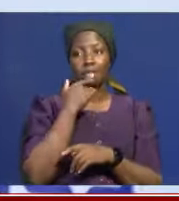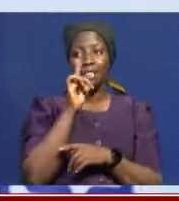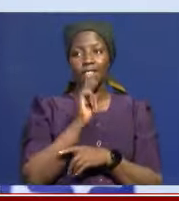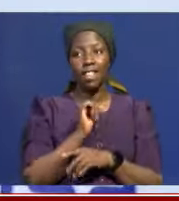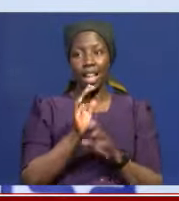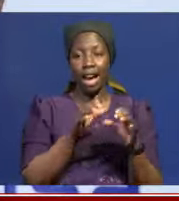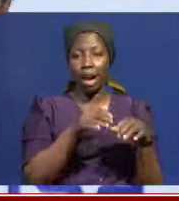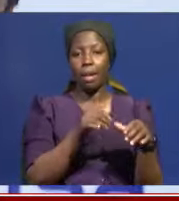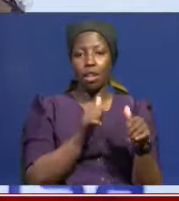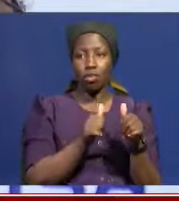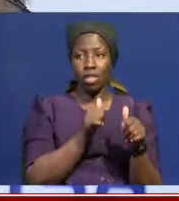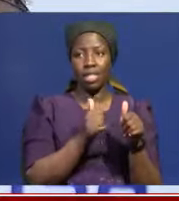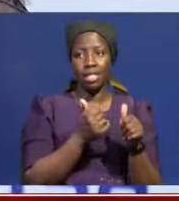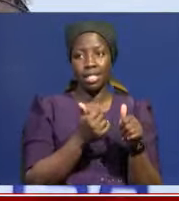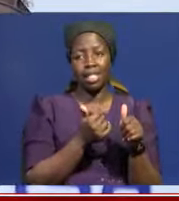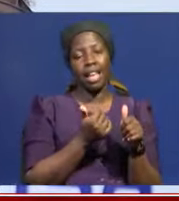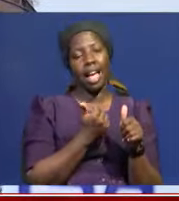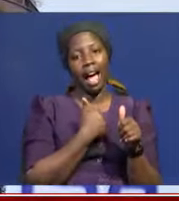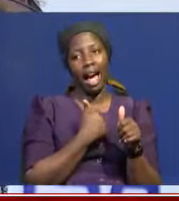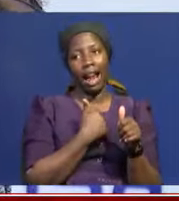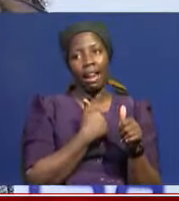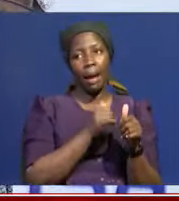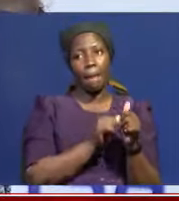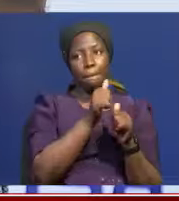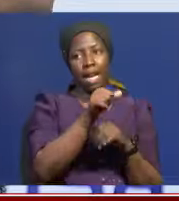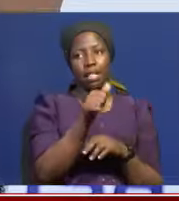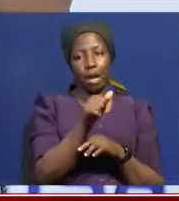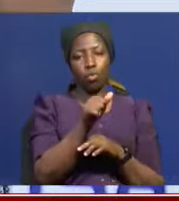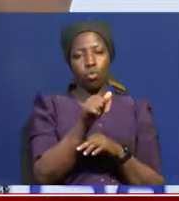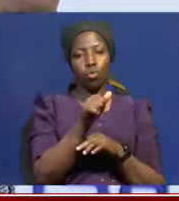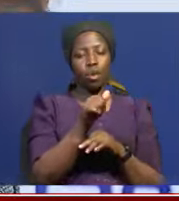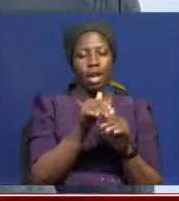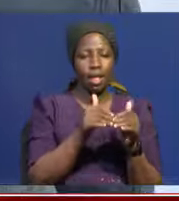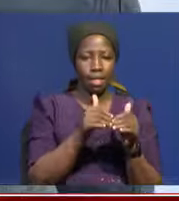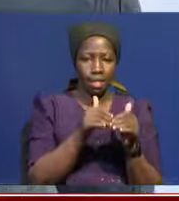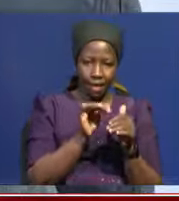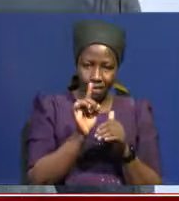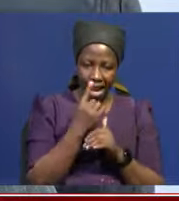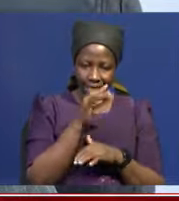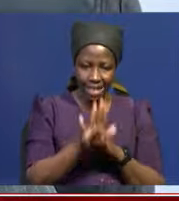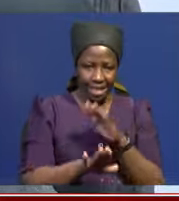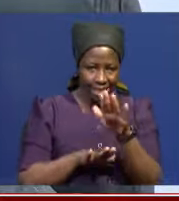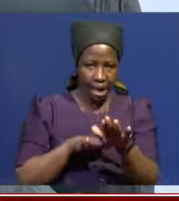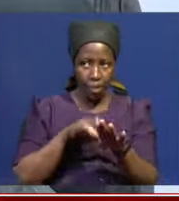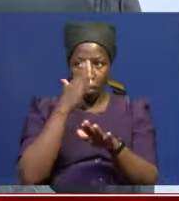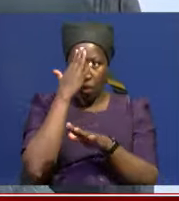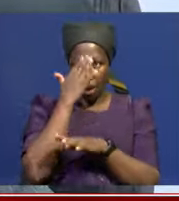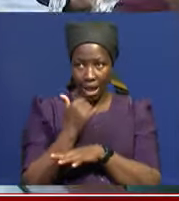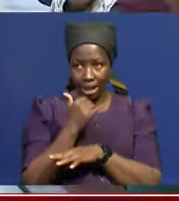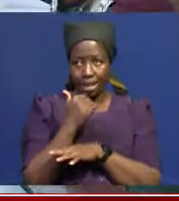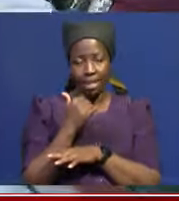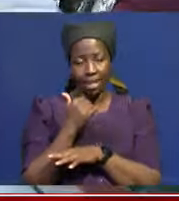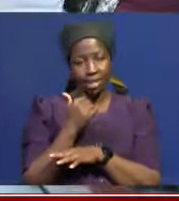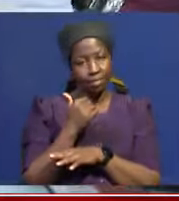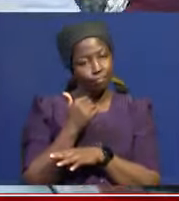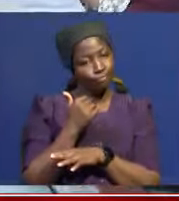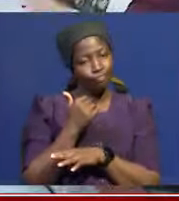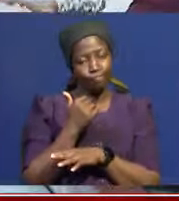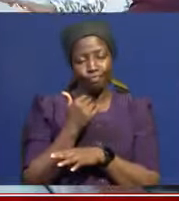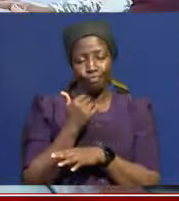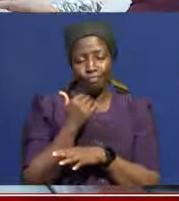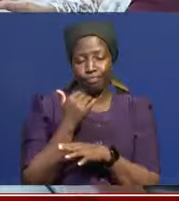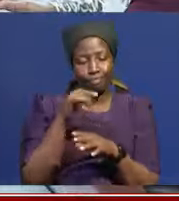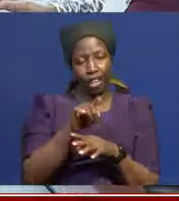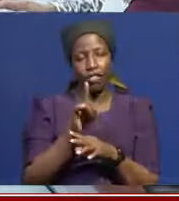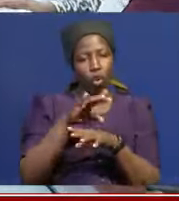that had not passed even the opening stage because they did not paginate getting an award. Addressing the